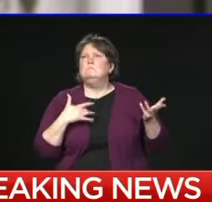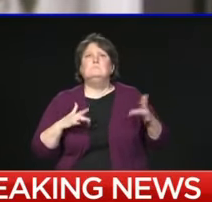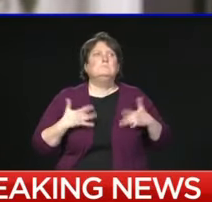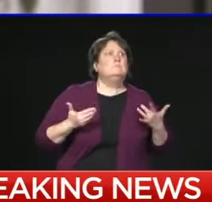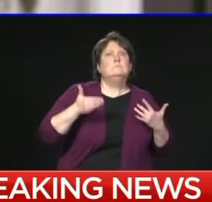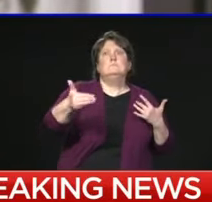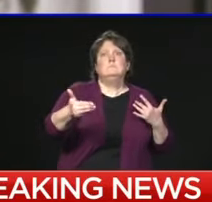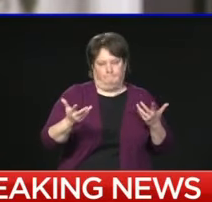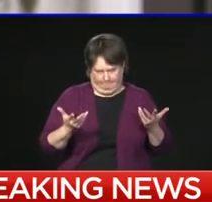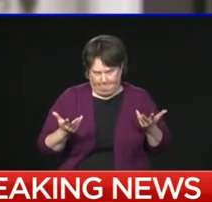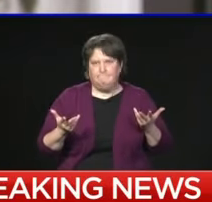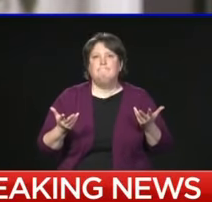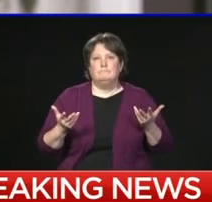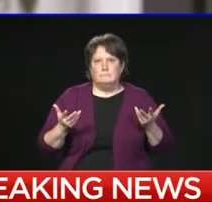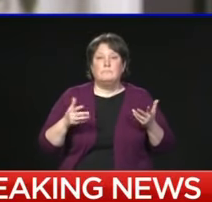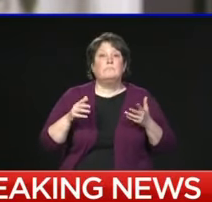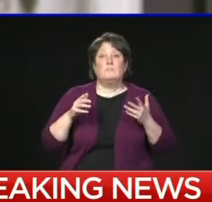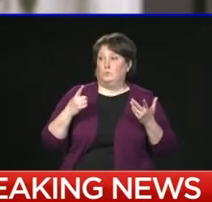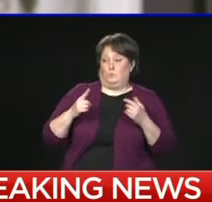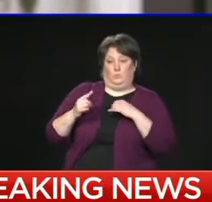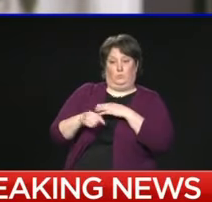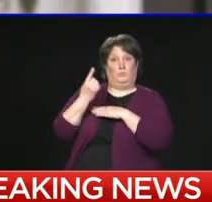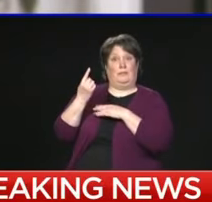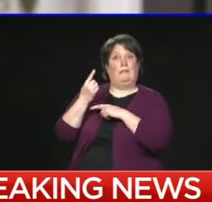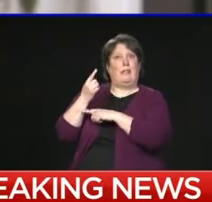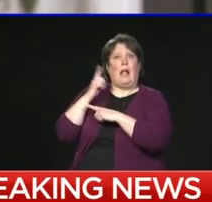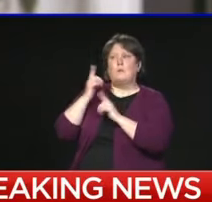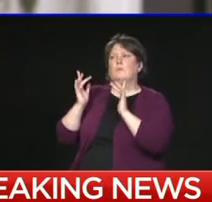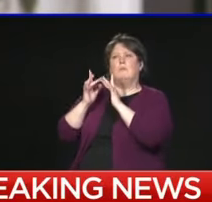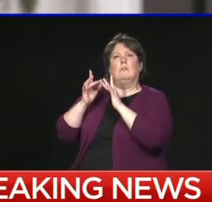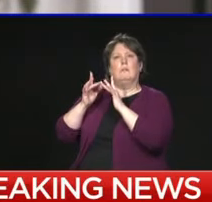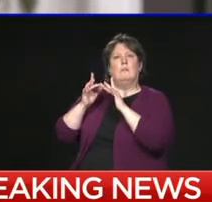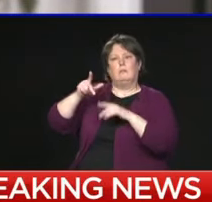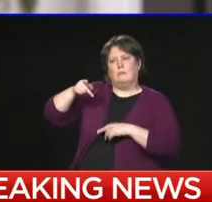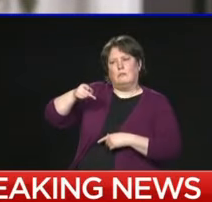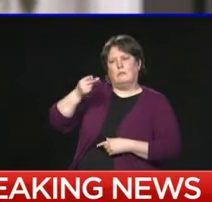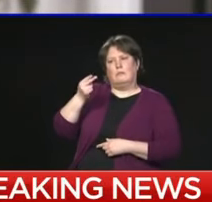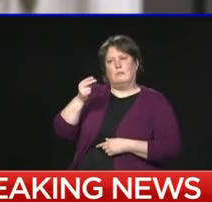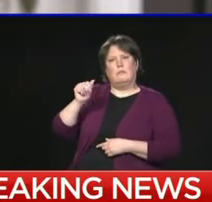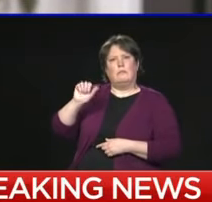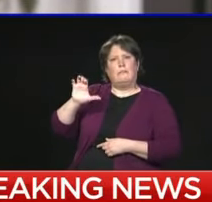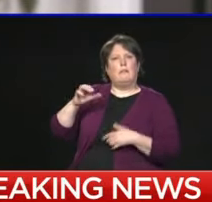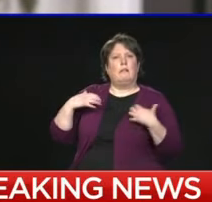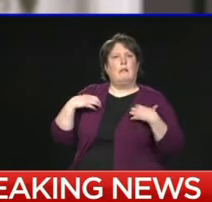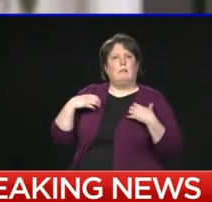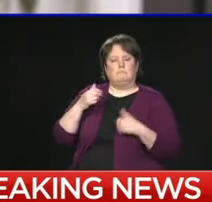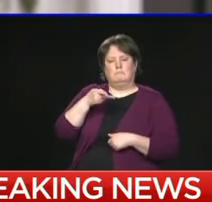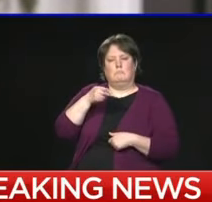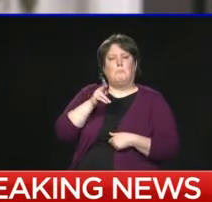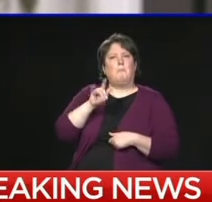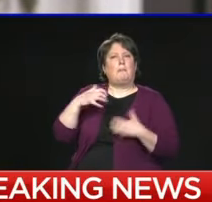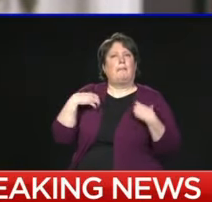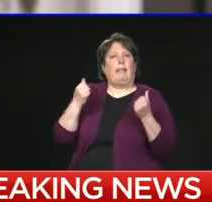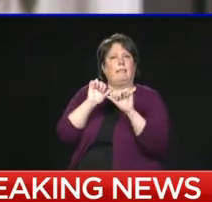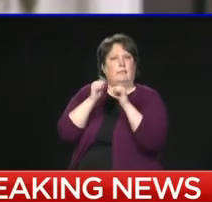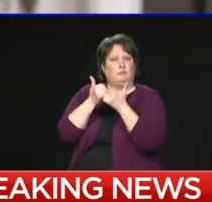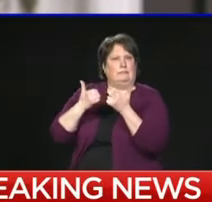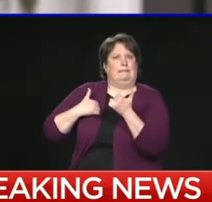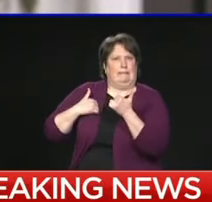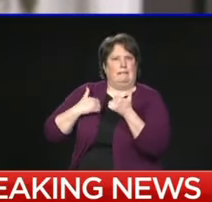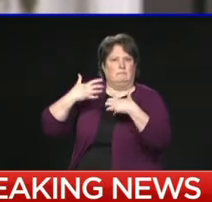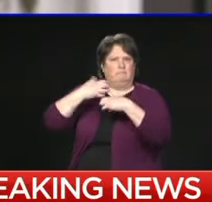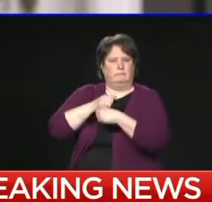Today, I'll be getting the latest modeling from the Public Health Agency of Canada. And we'll discuss how to share this information